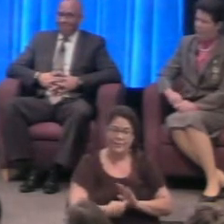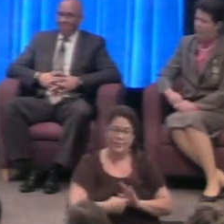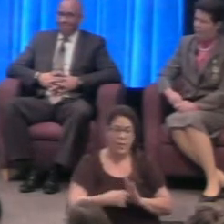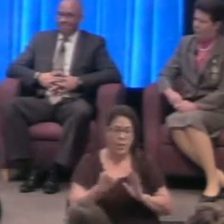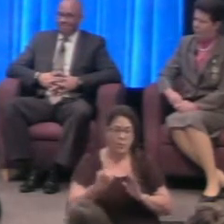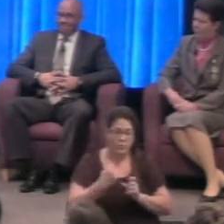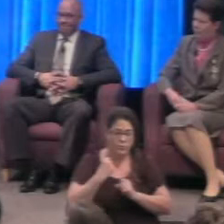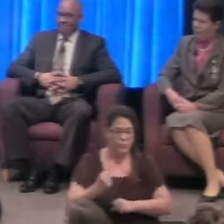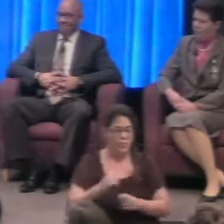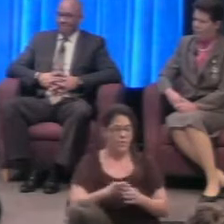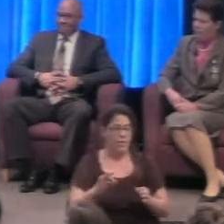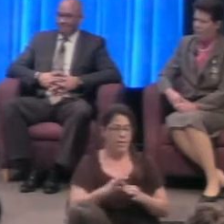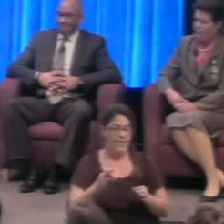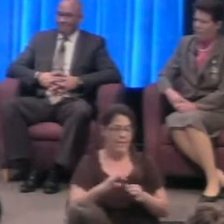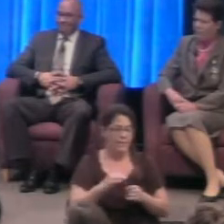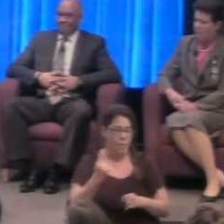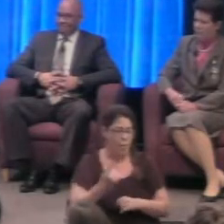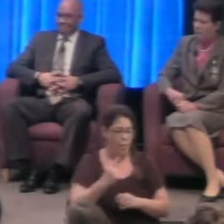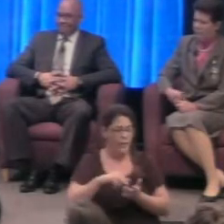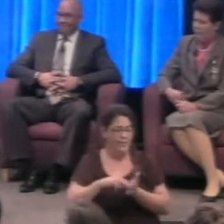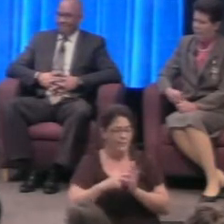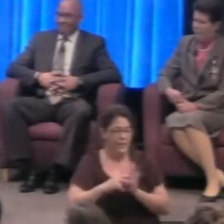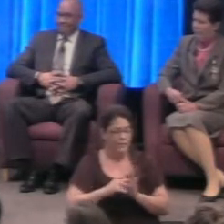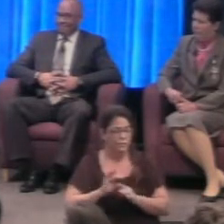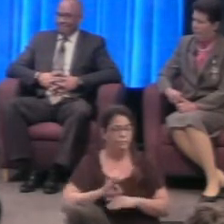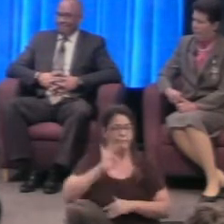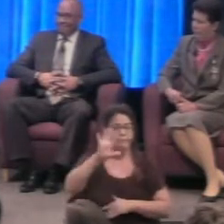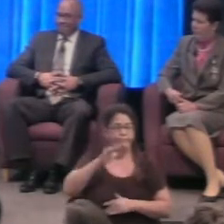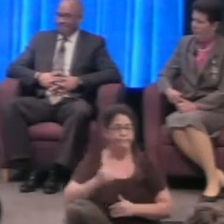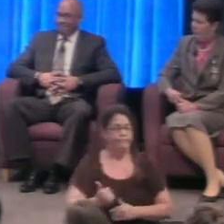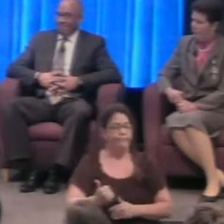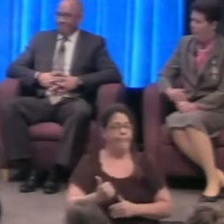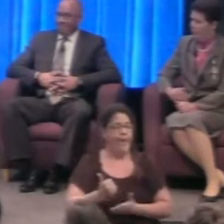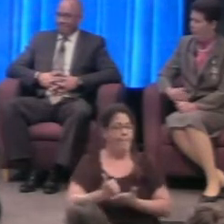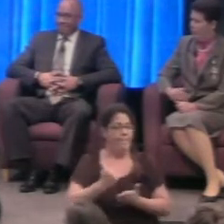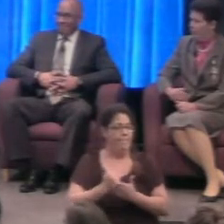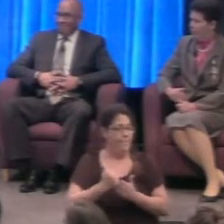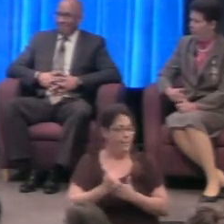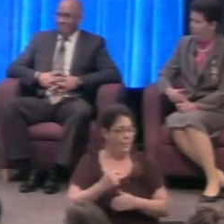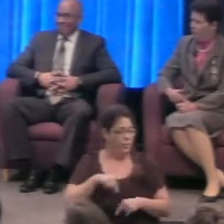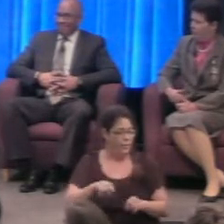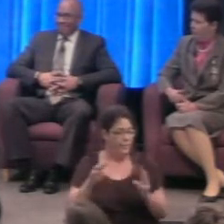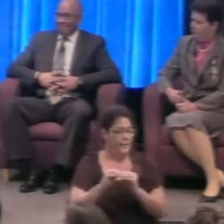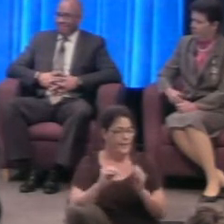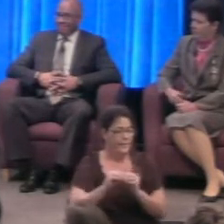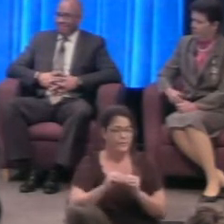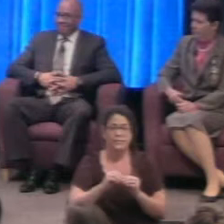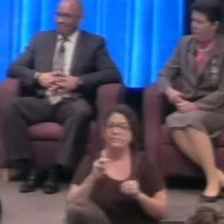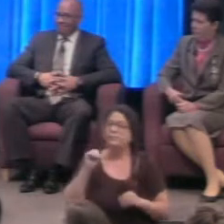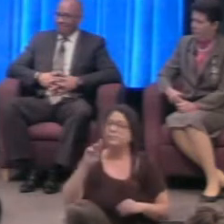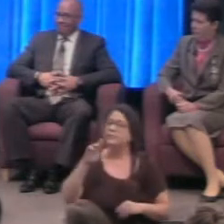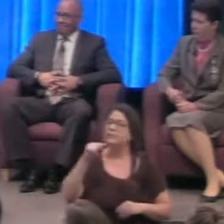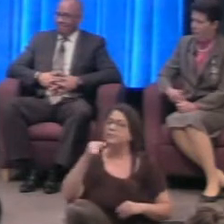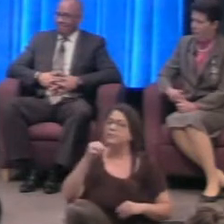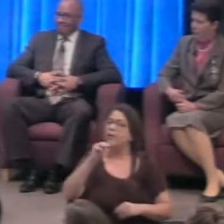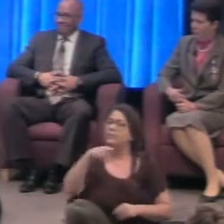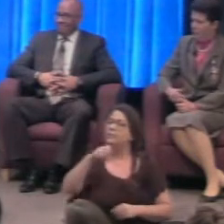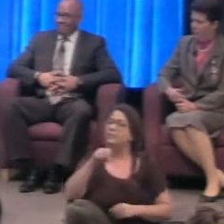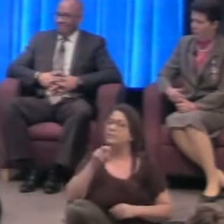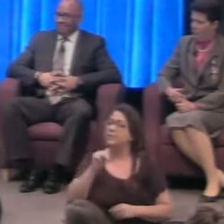discussions and comments that she made in meetings that I know that I participated in. Mr. Thompson mentioned